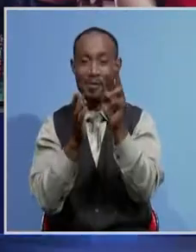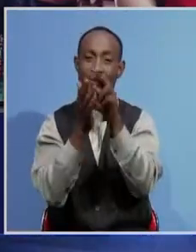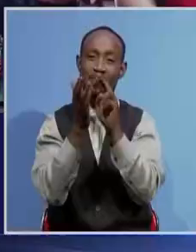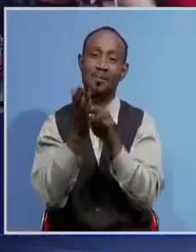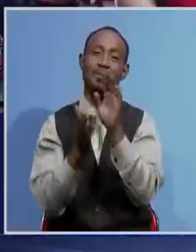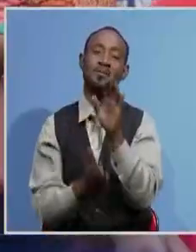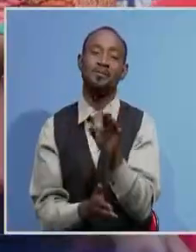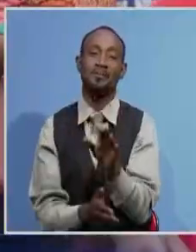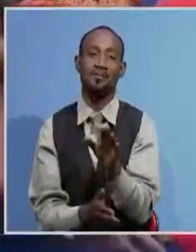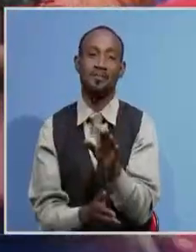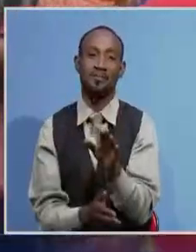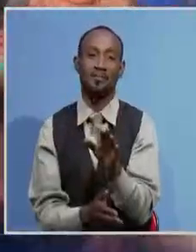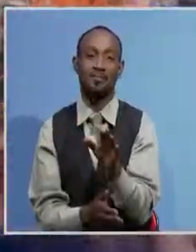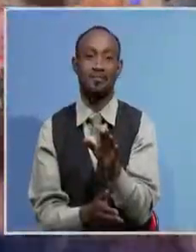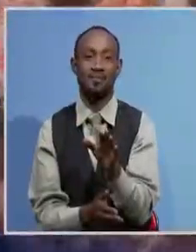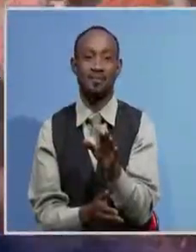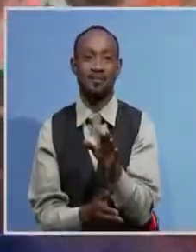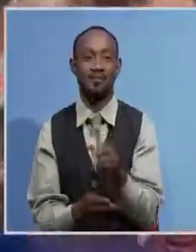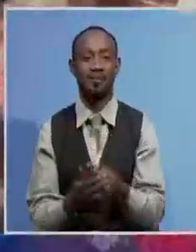now reports.